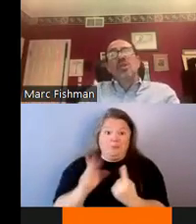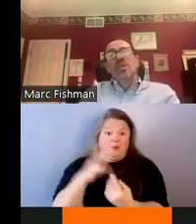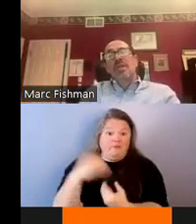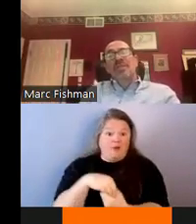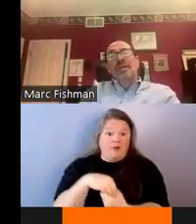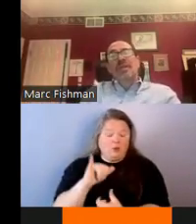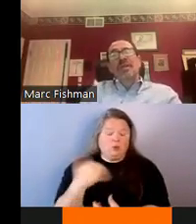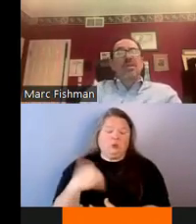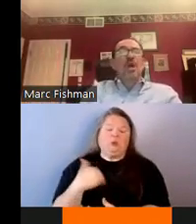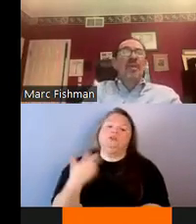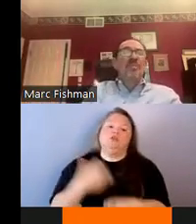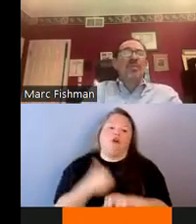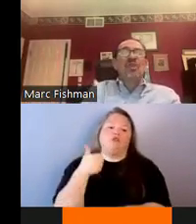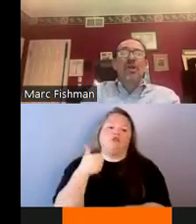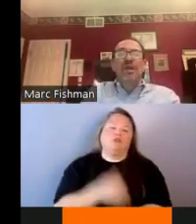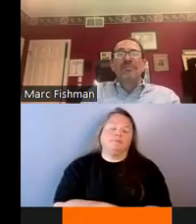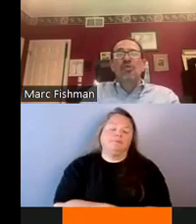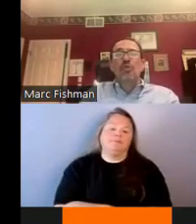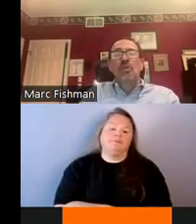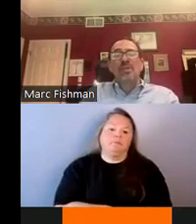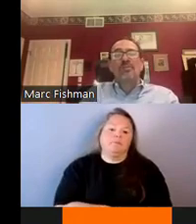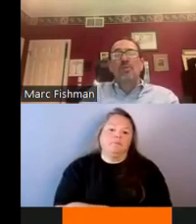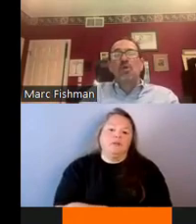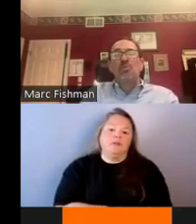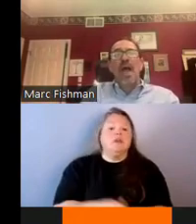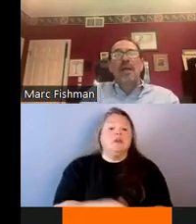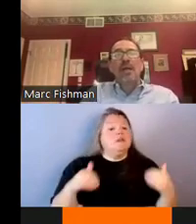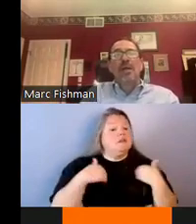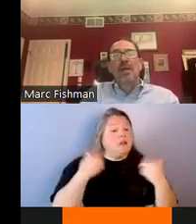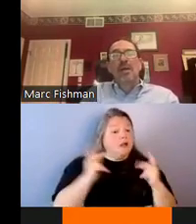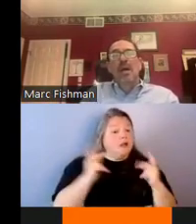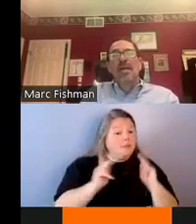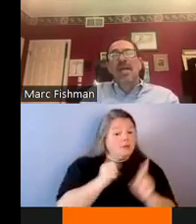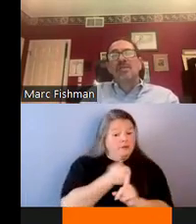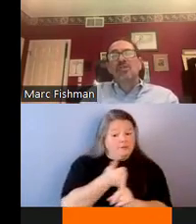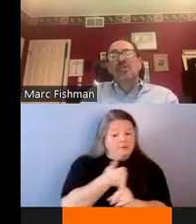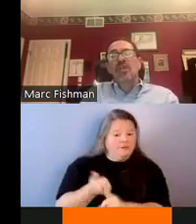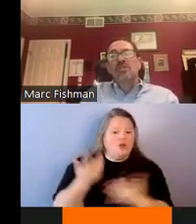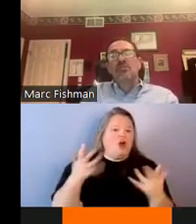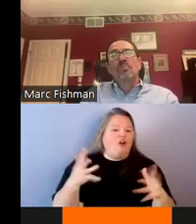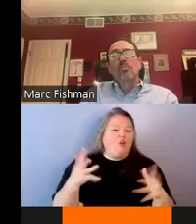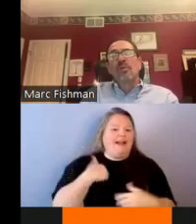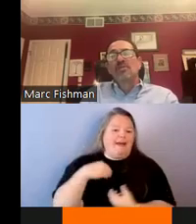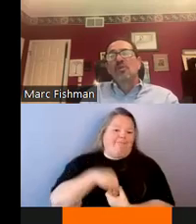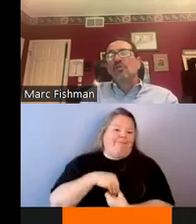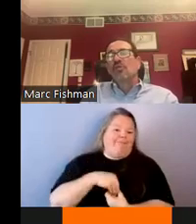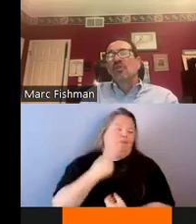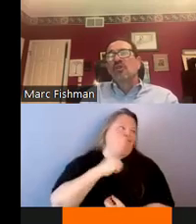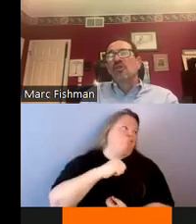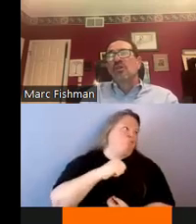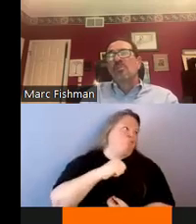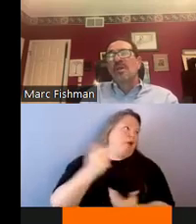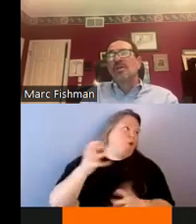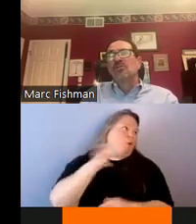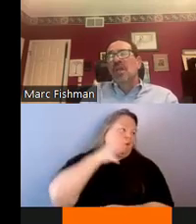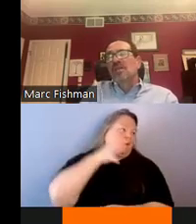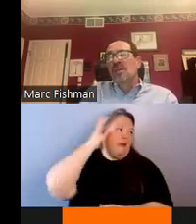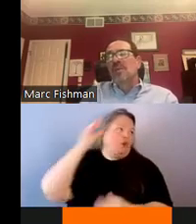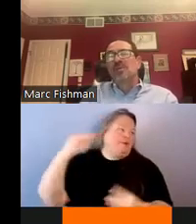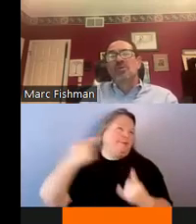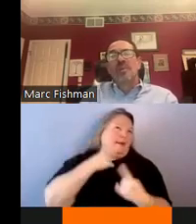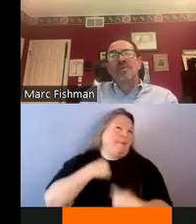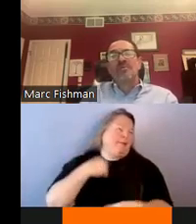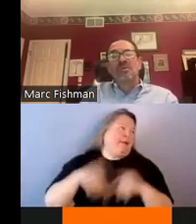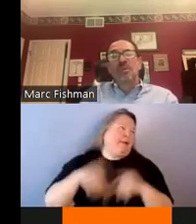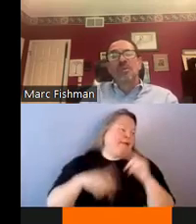Remember, I mentioned that the young people themselves have this normative pushback against a sense of parental restriction and dependence. You